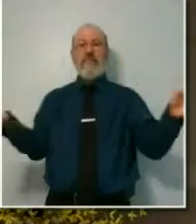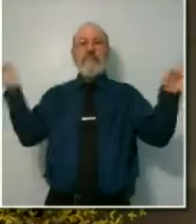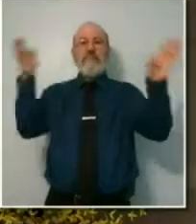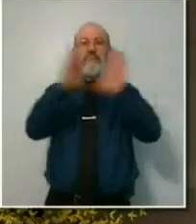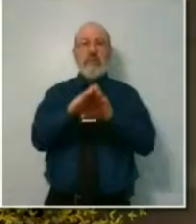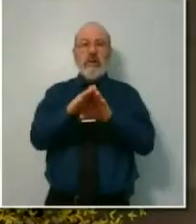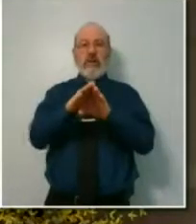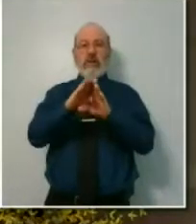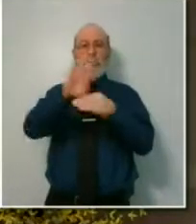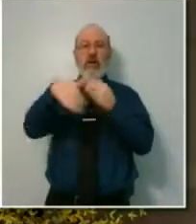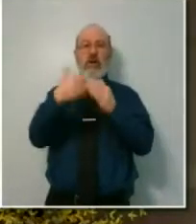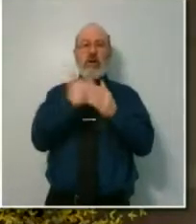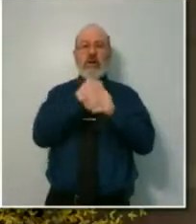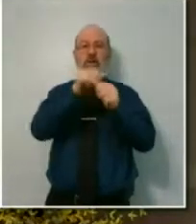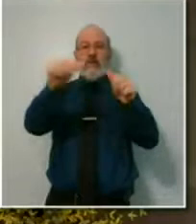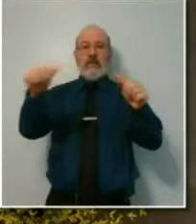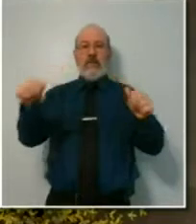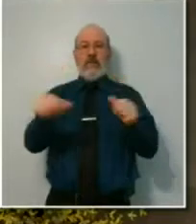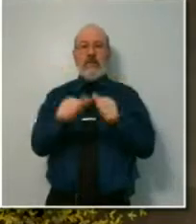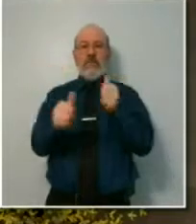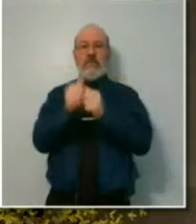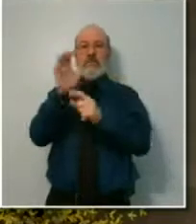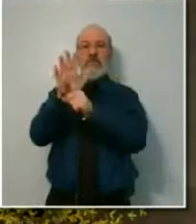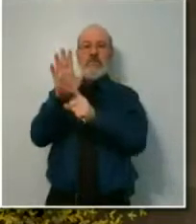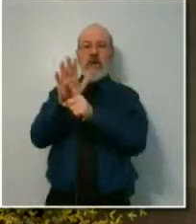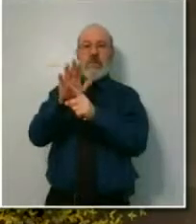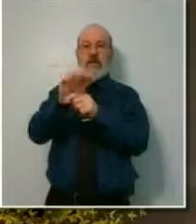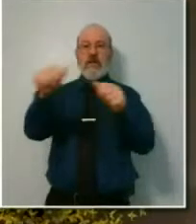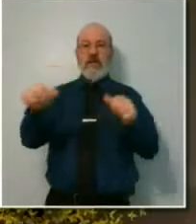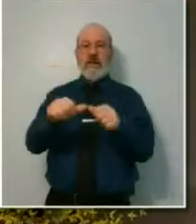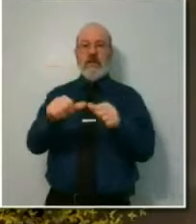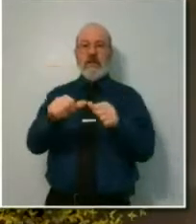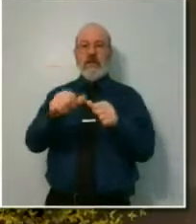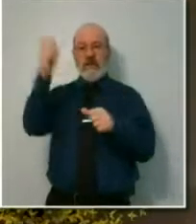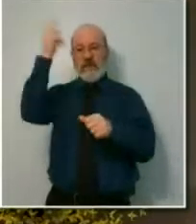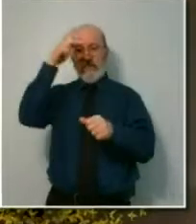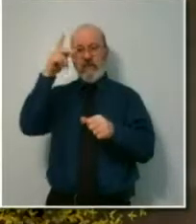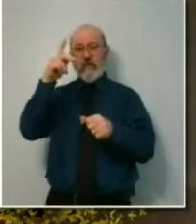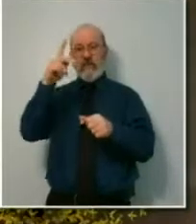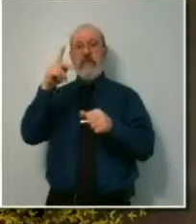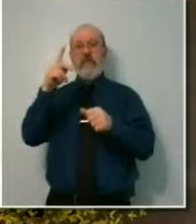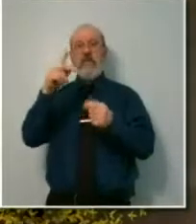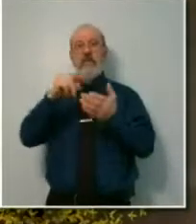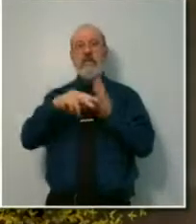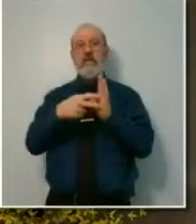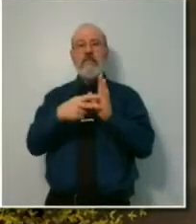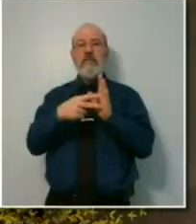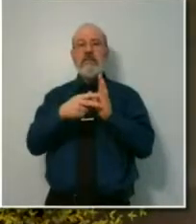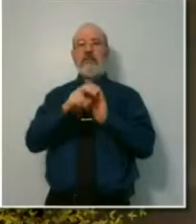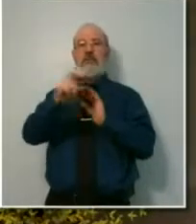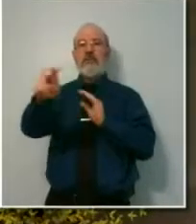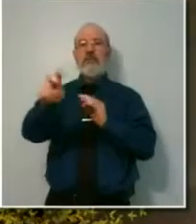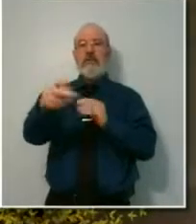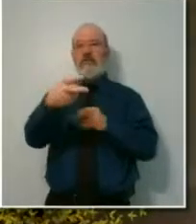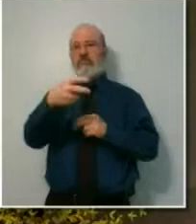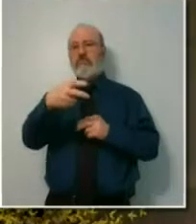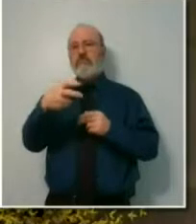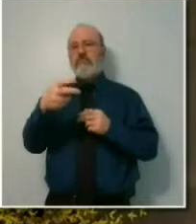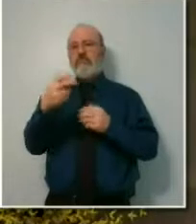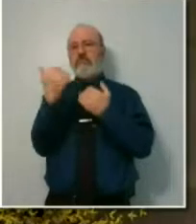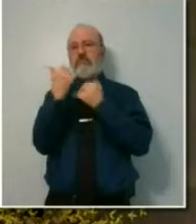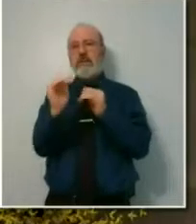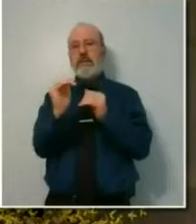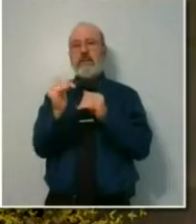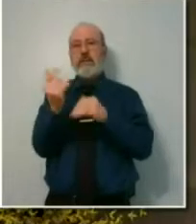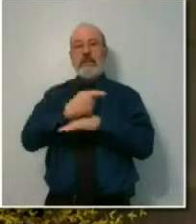the largest and most populated area in the Philippines. Well, that meant the imposition of travel restrictions. In the days immediately